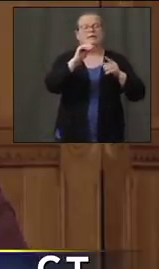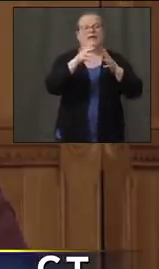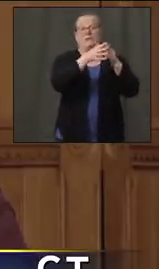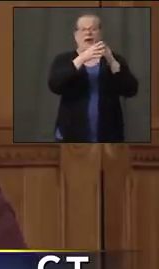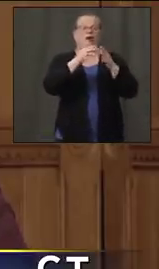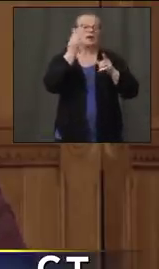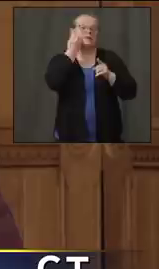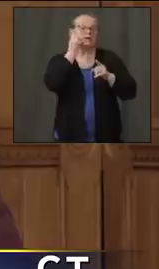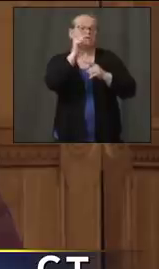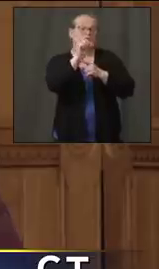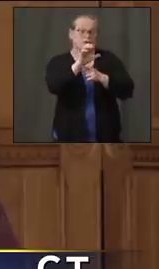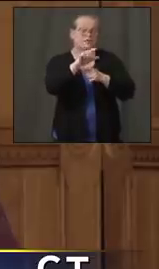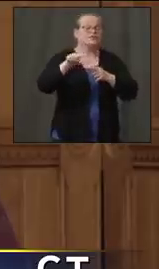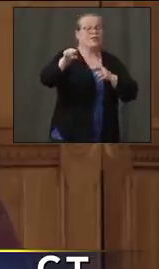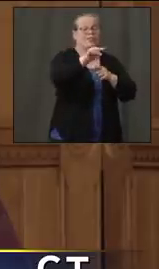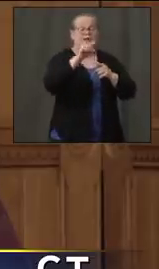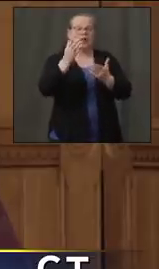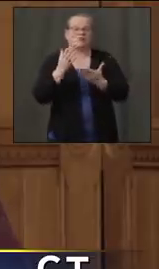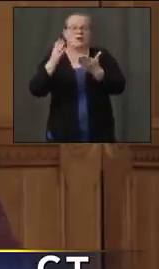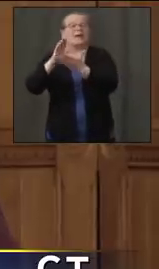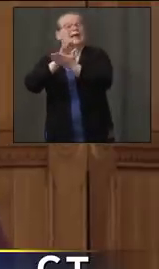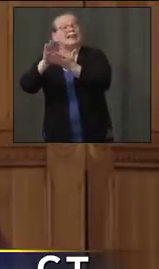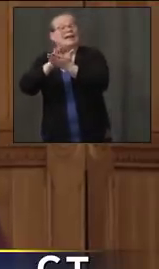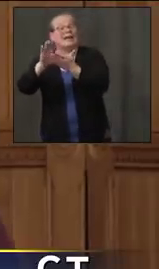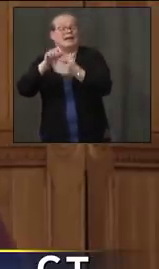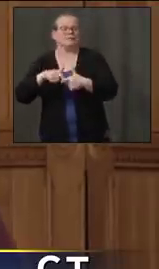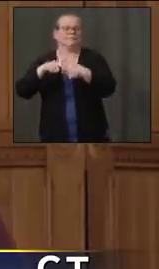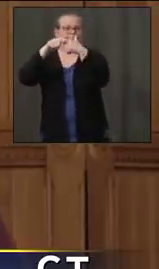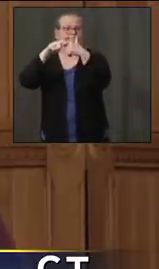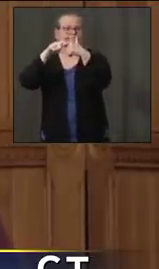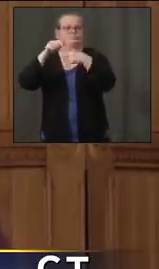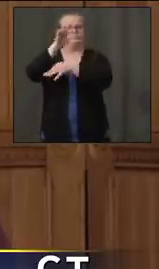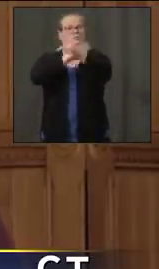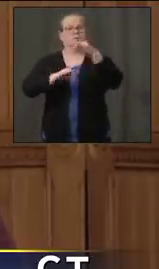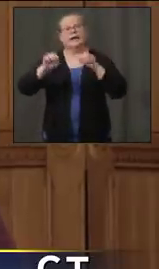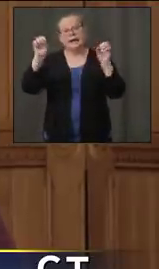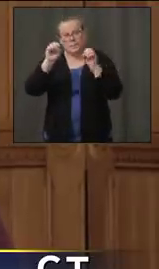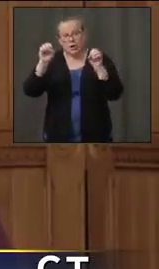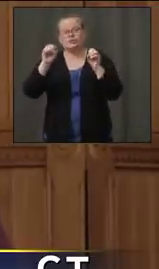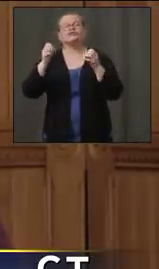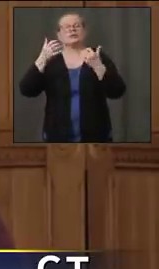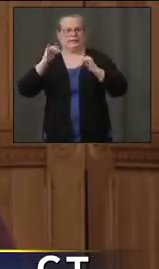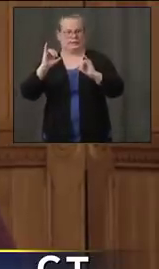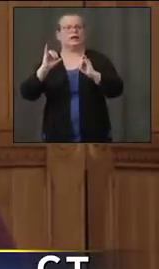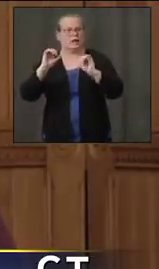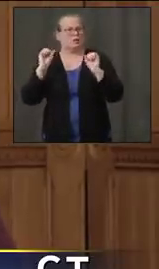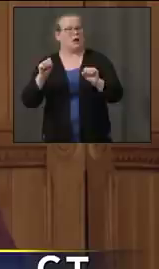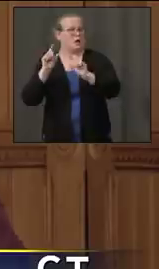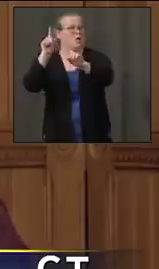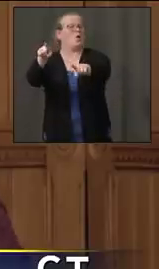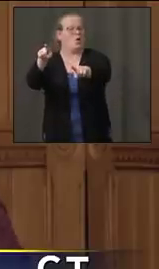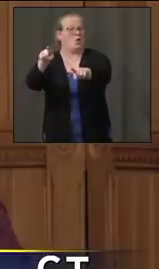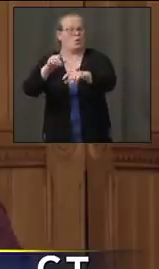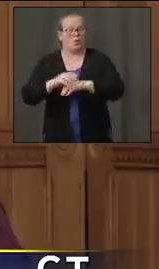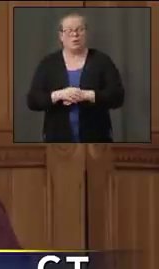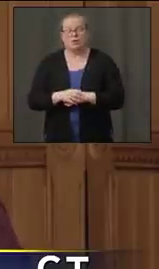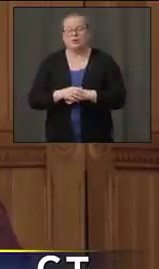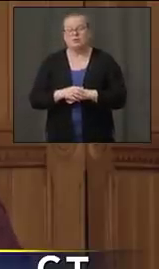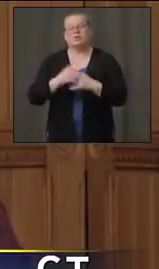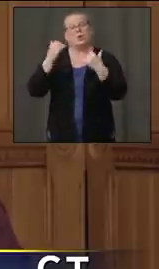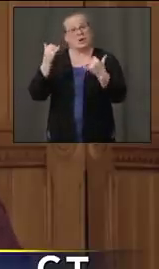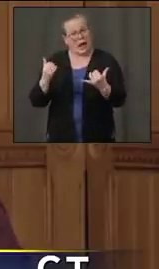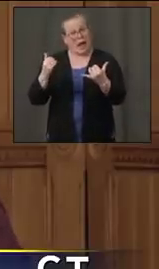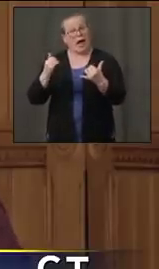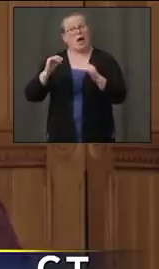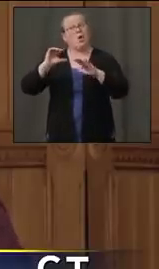on emergency services. So as the American Dental Association and other states come back online for cleanings and hygiene, they're able to